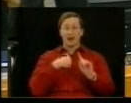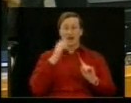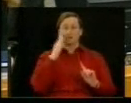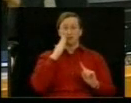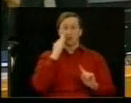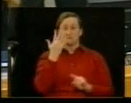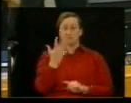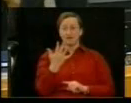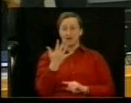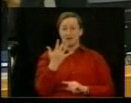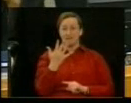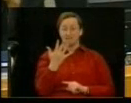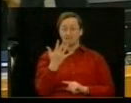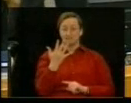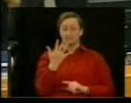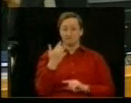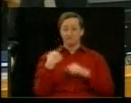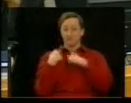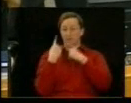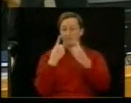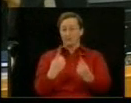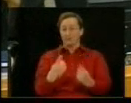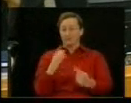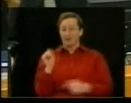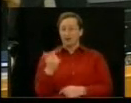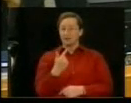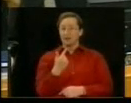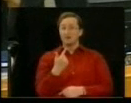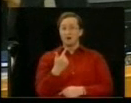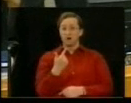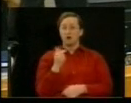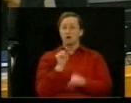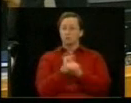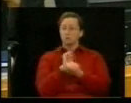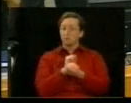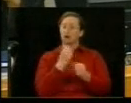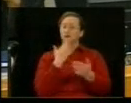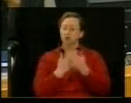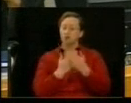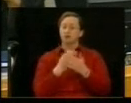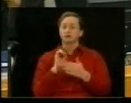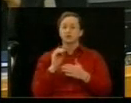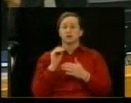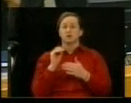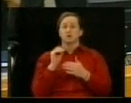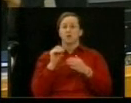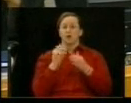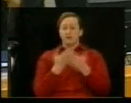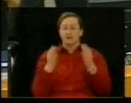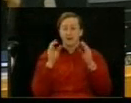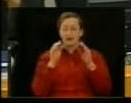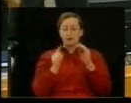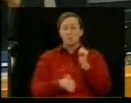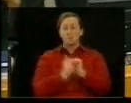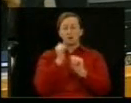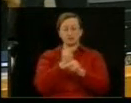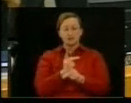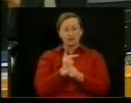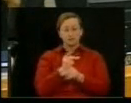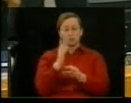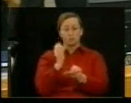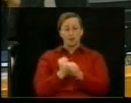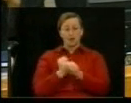I believe. And they've all worked out pretty well. The thing we have to be most careful right now is that we get qualified